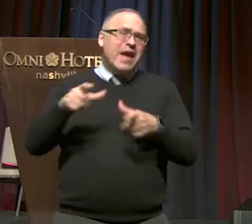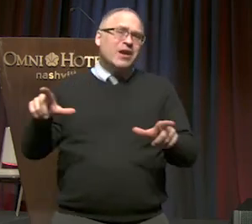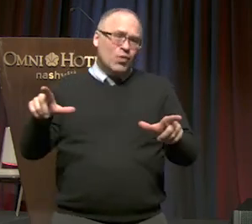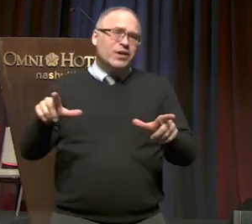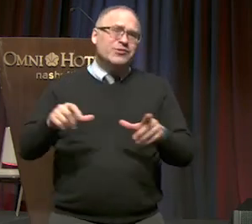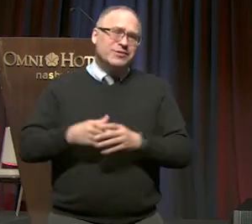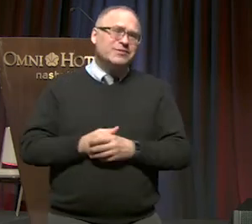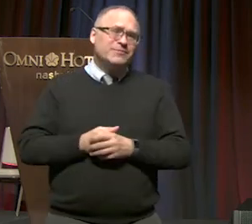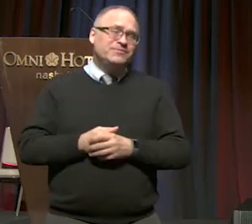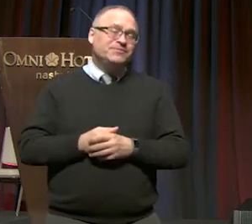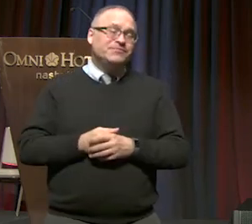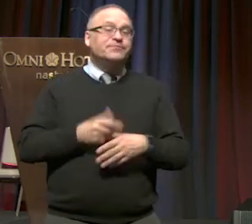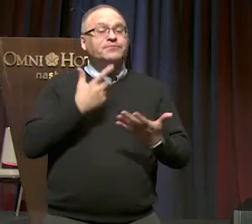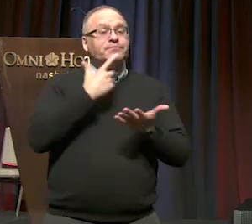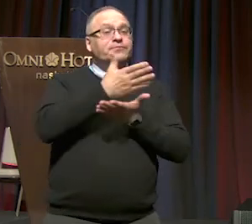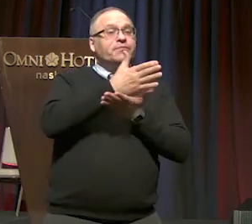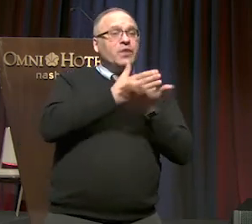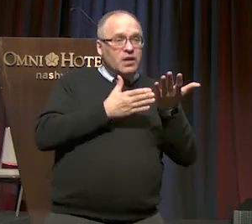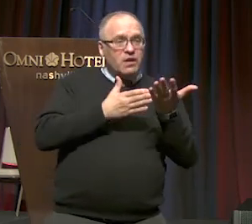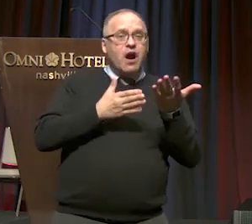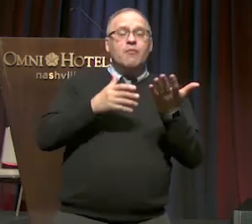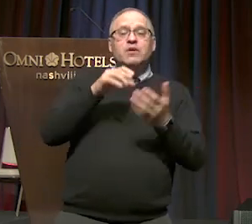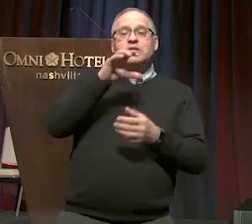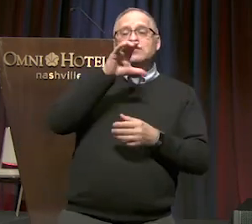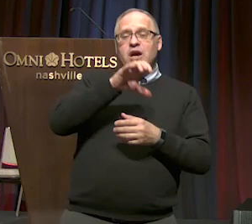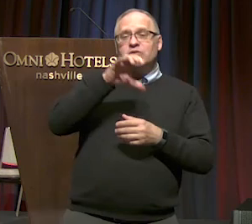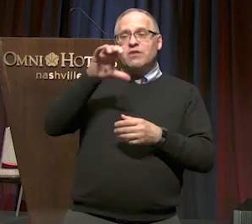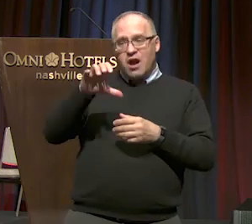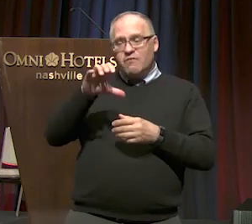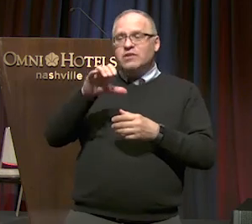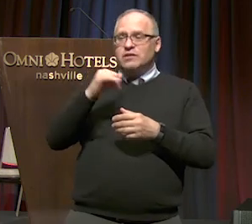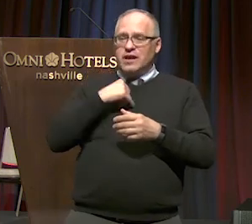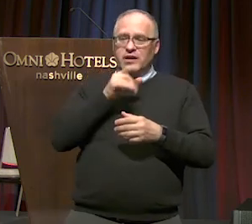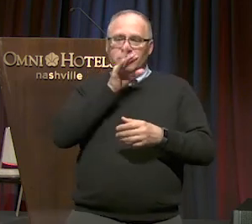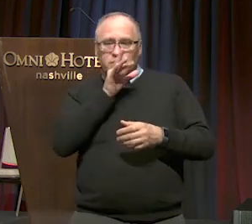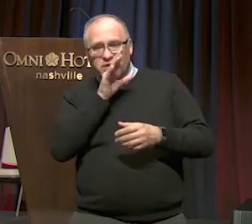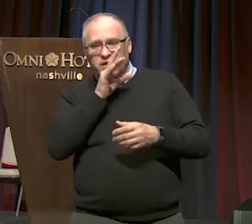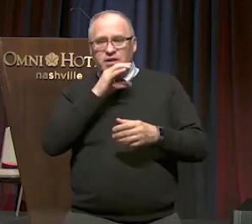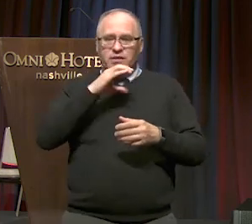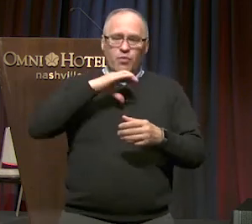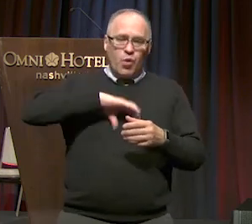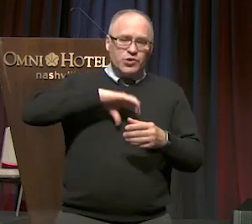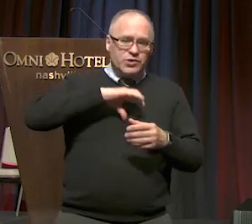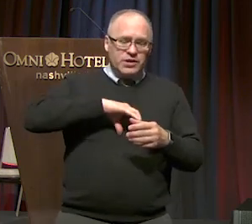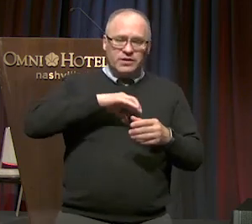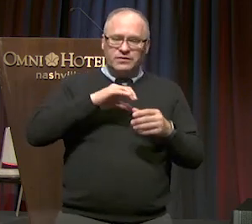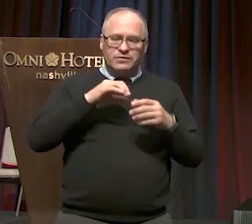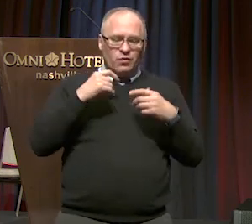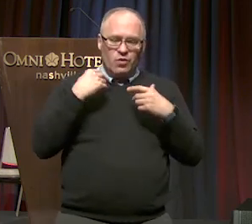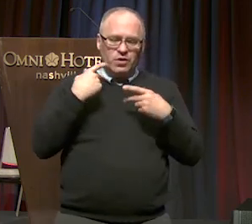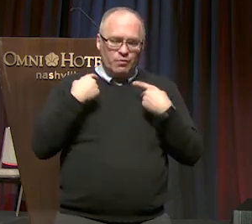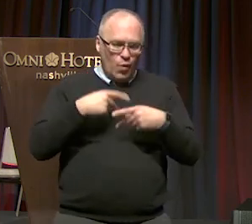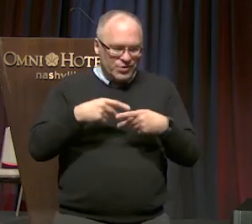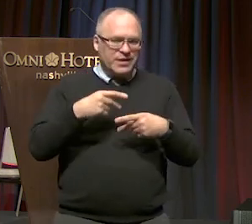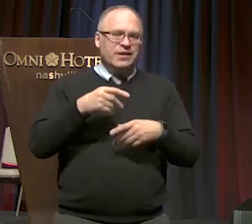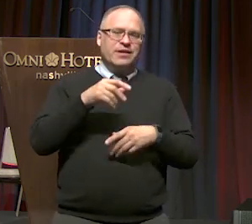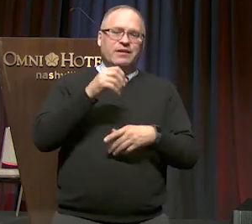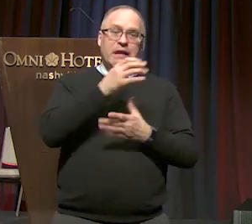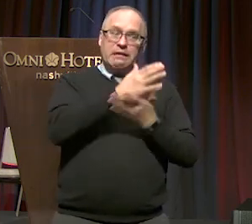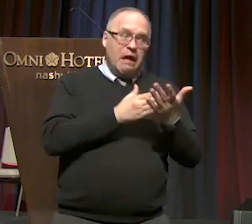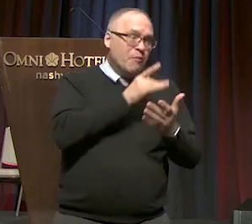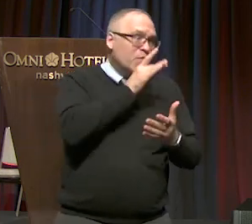There are some central conferences in Africa where they speak Portuguese, and some speak English. For